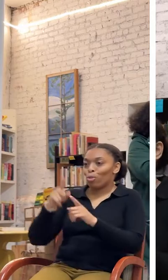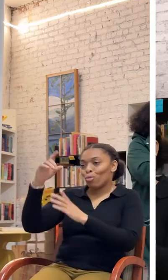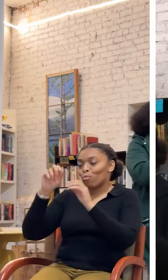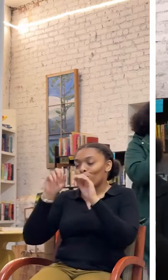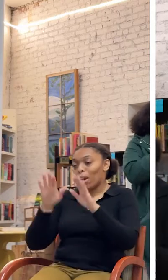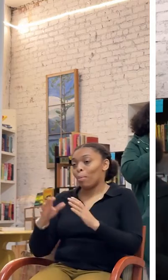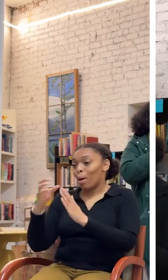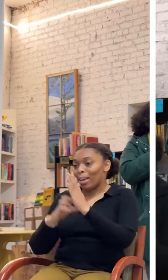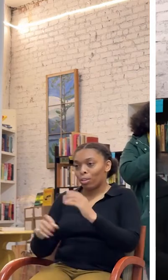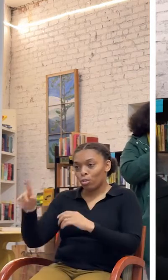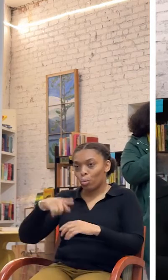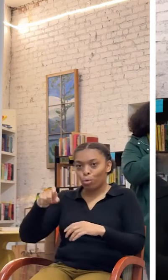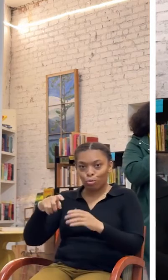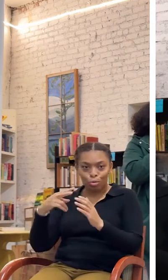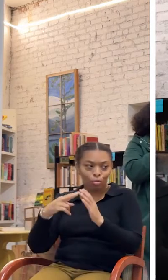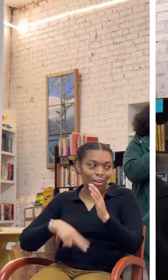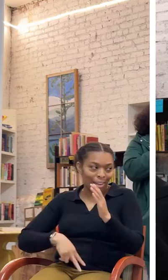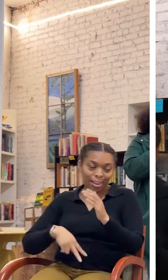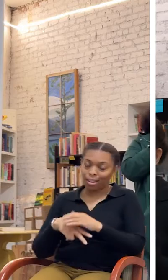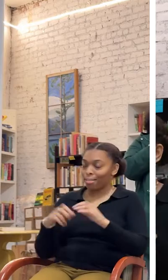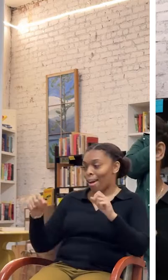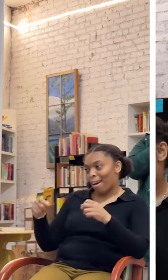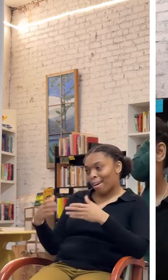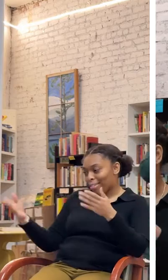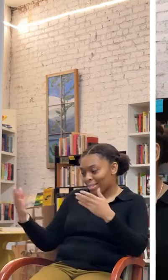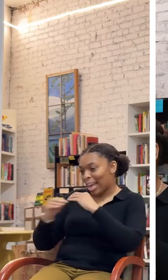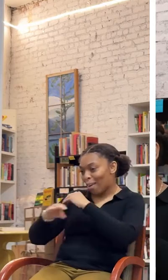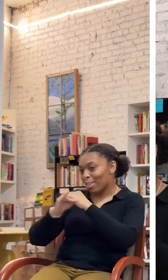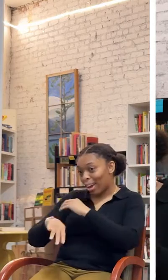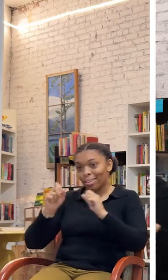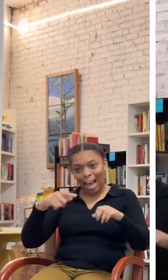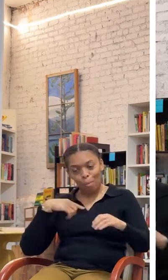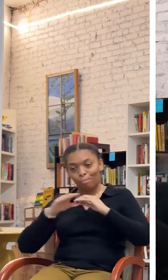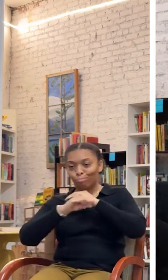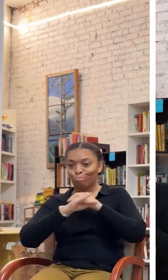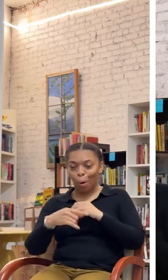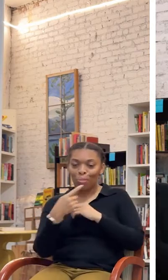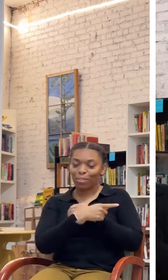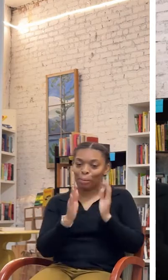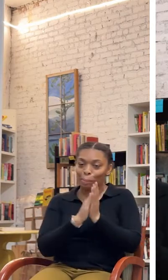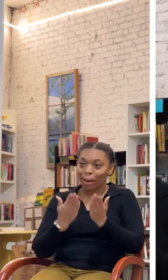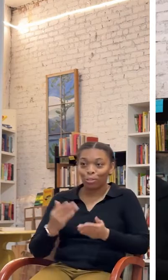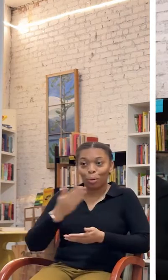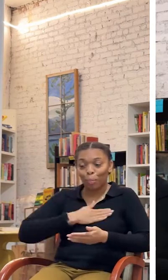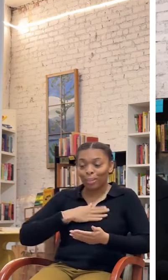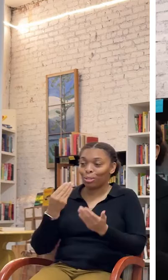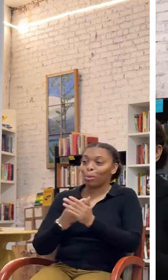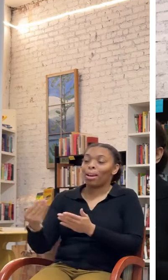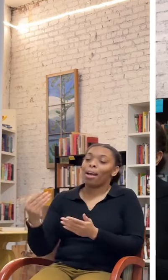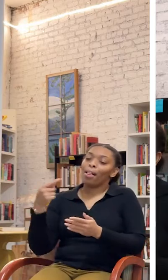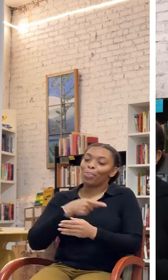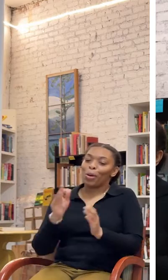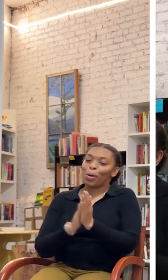reading. So yes. Yeah, I'm gonna promote the hell out of this book. So please purchase this book. Thank